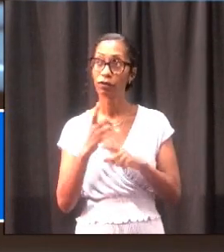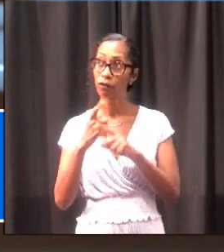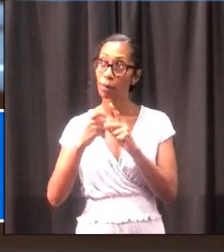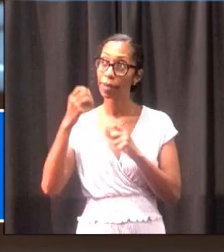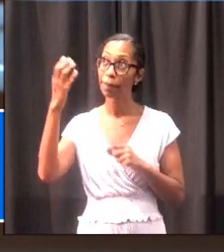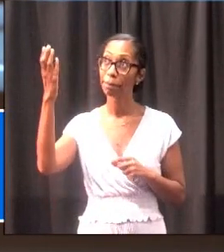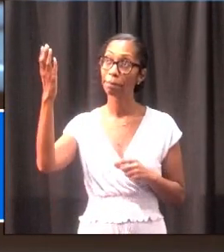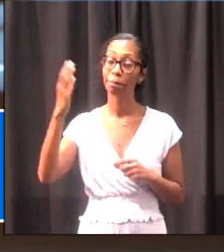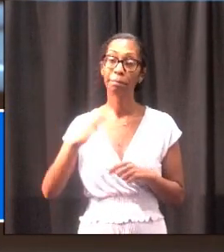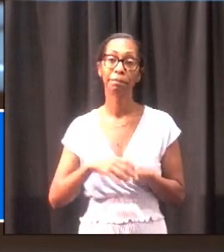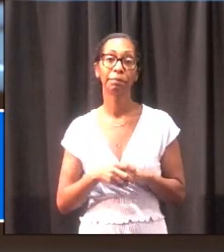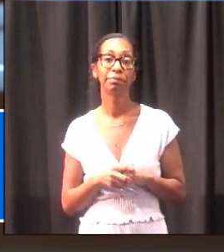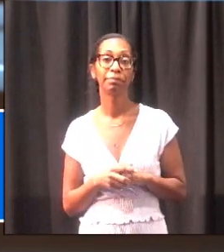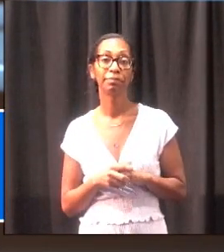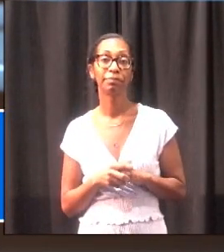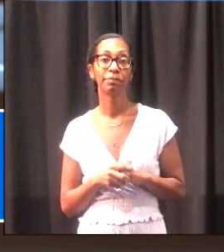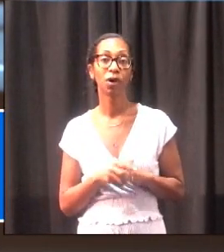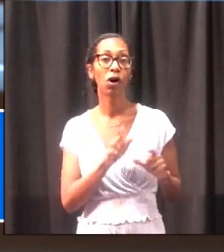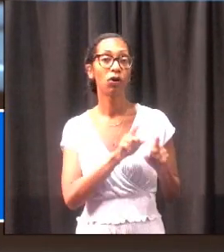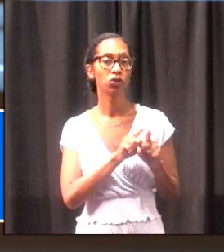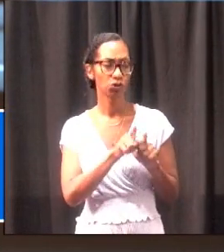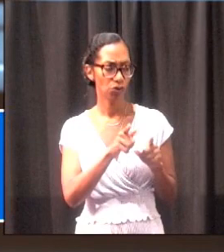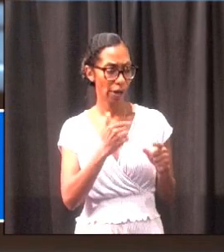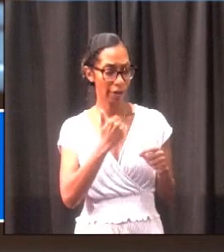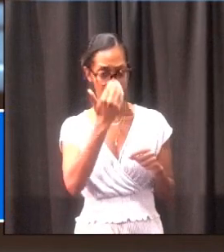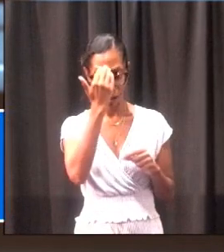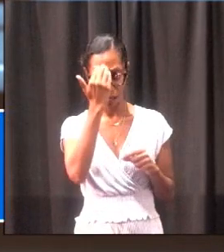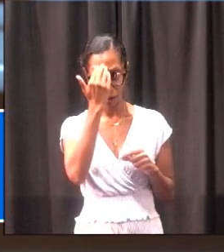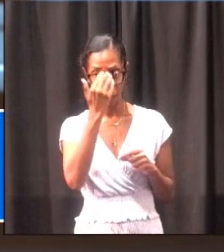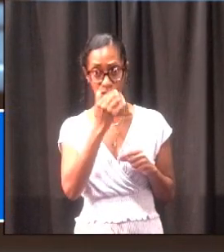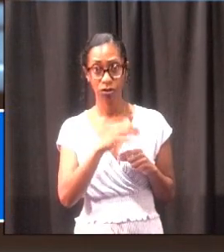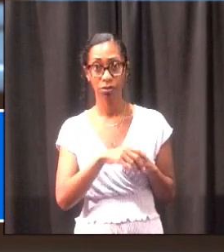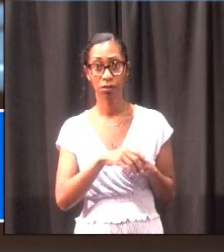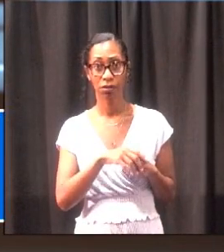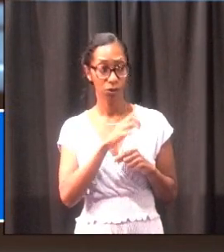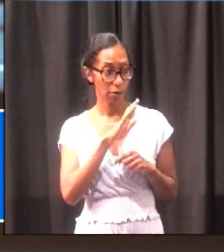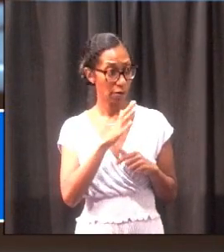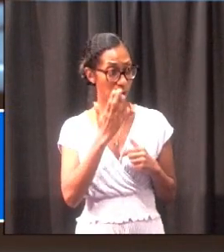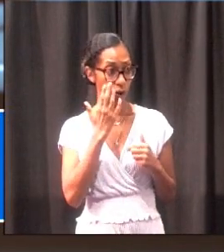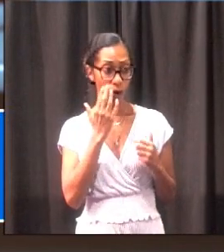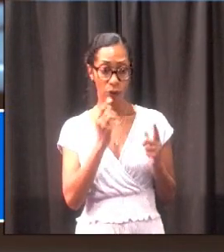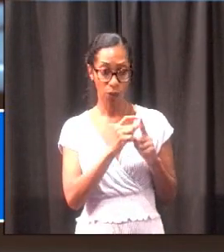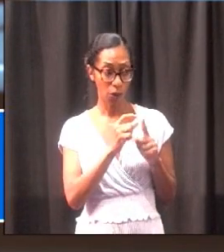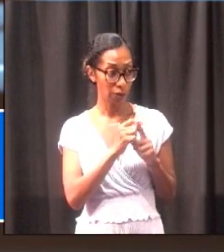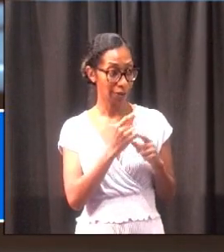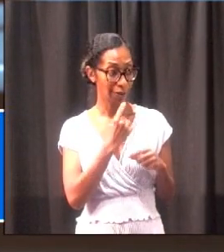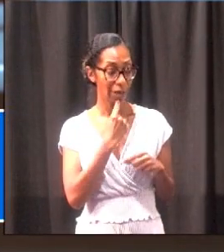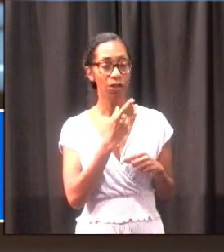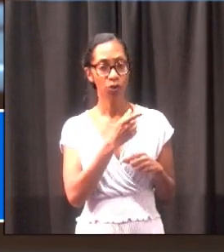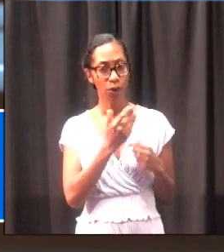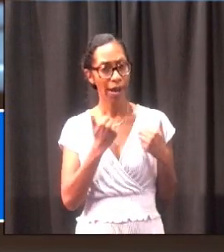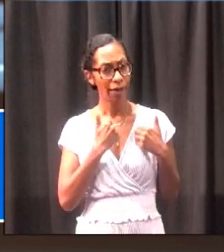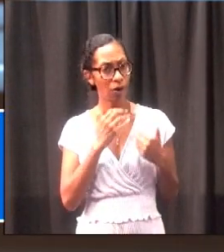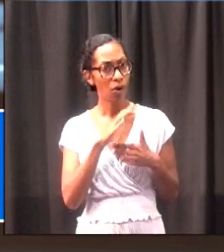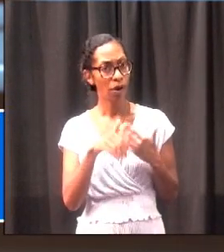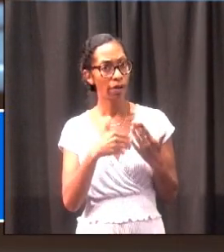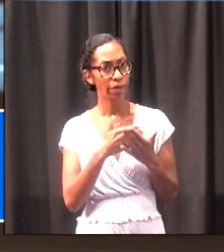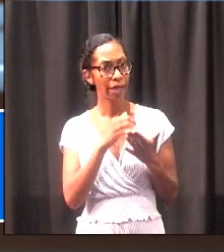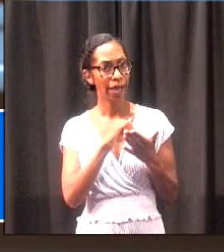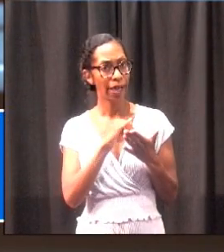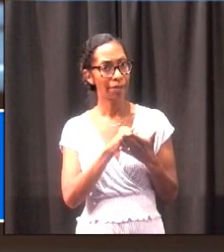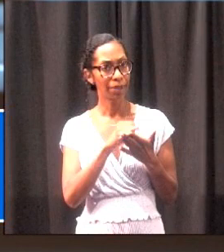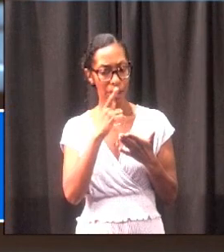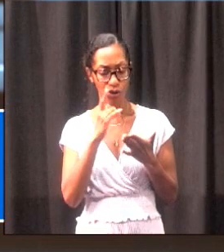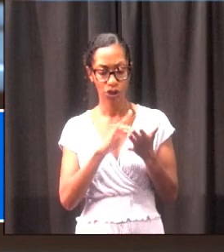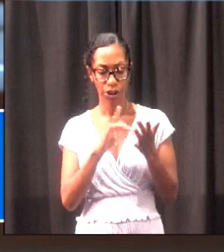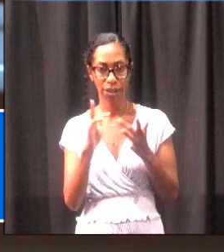utterance and all knowledge, even as the testimony of Christ was confirmed in